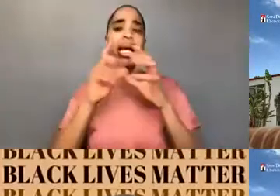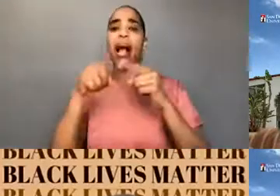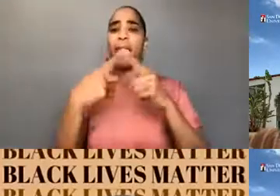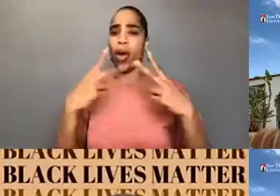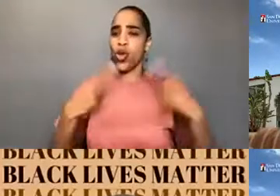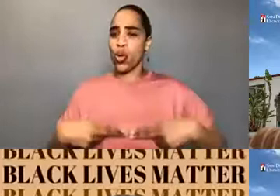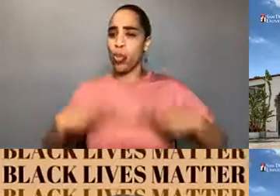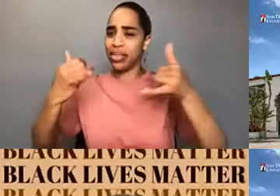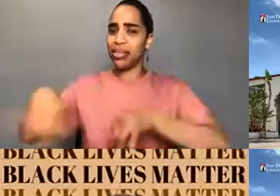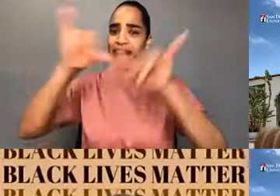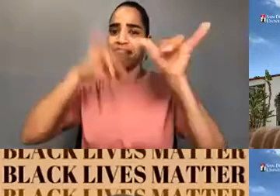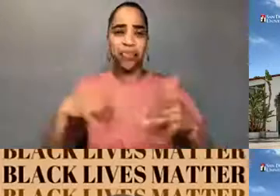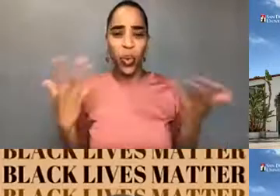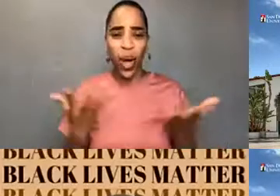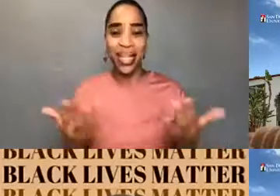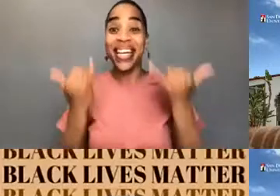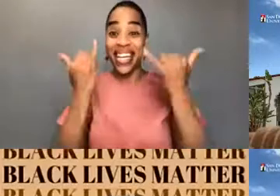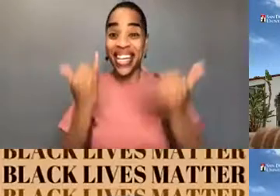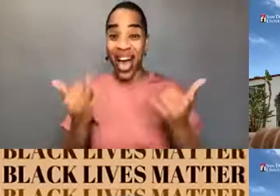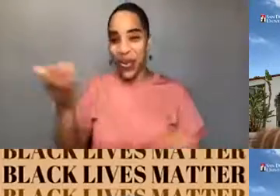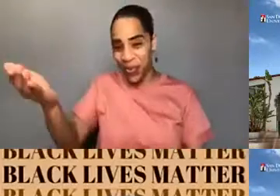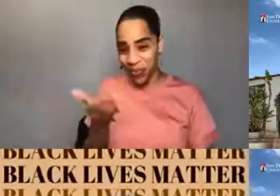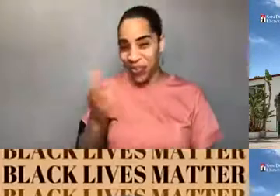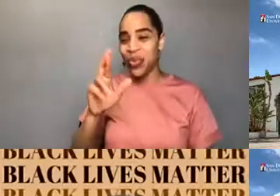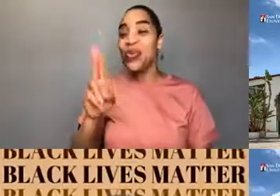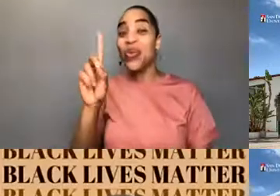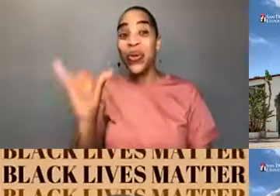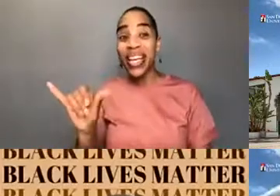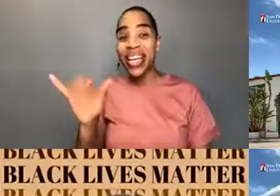existence. Now, Mr. Rudy Francisco.